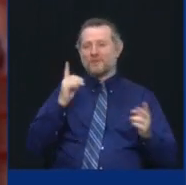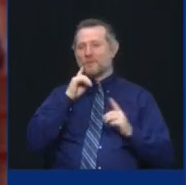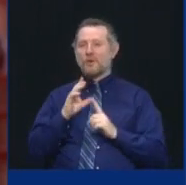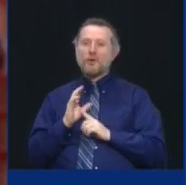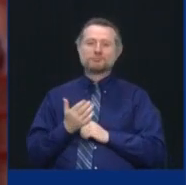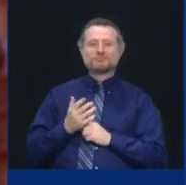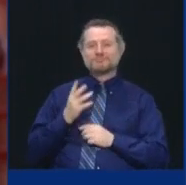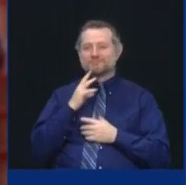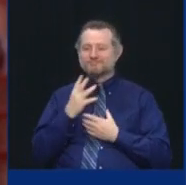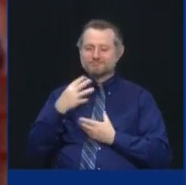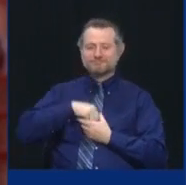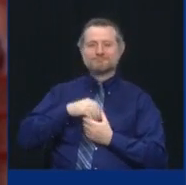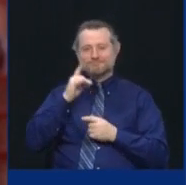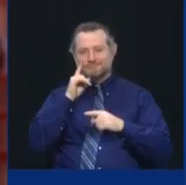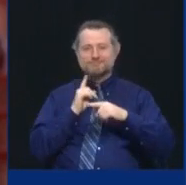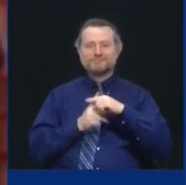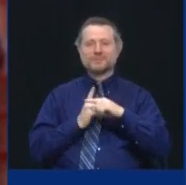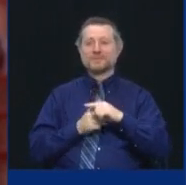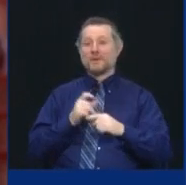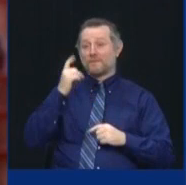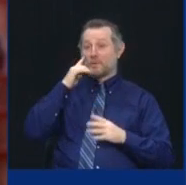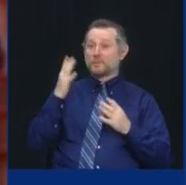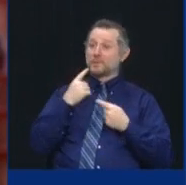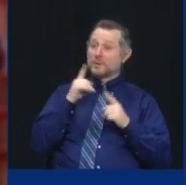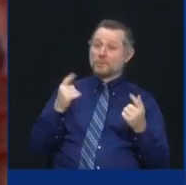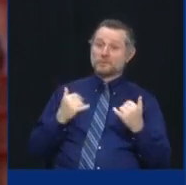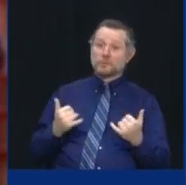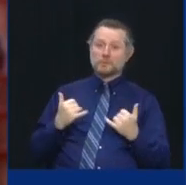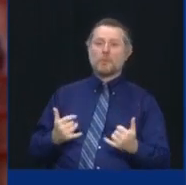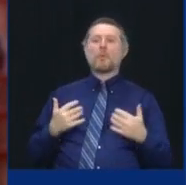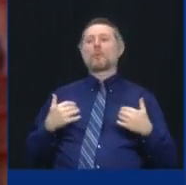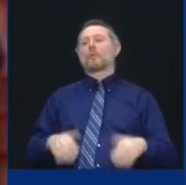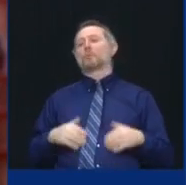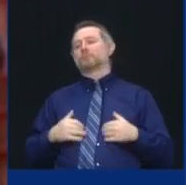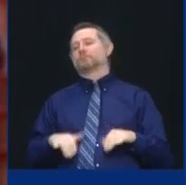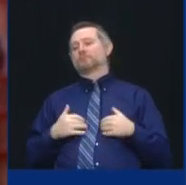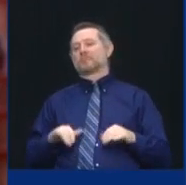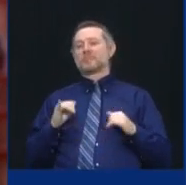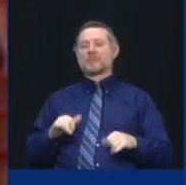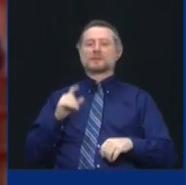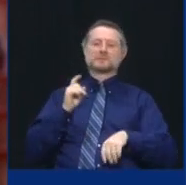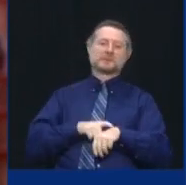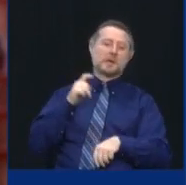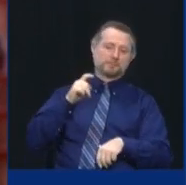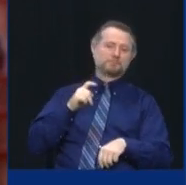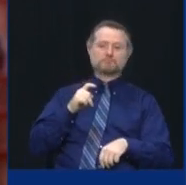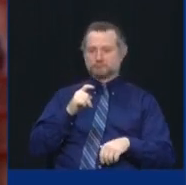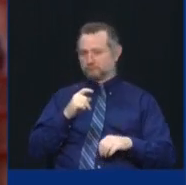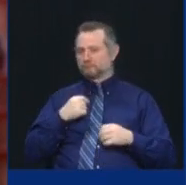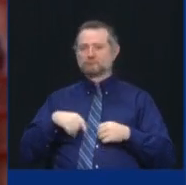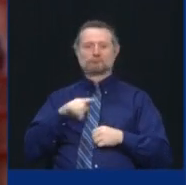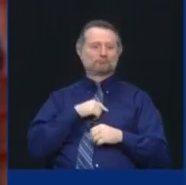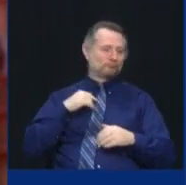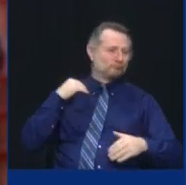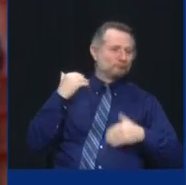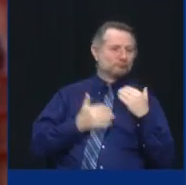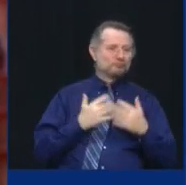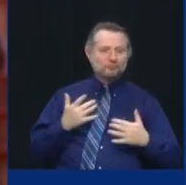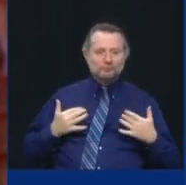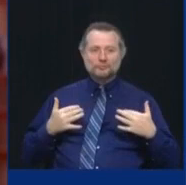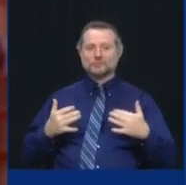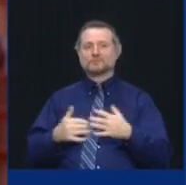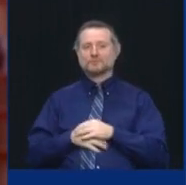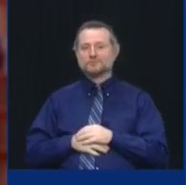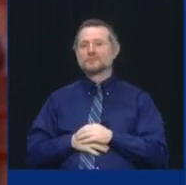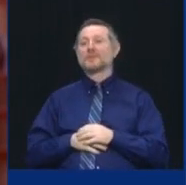back to New York. And the governor's announcement today is the moment that we can really start to do it. It's a way to get